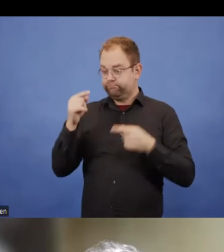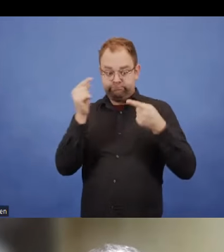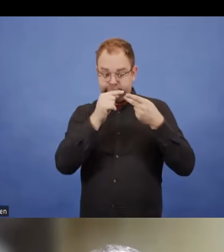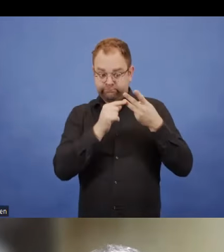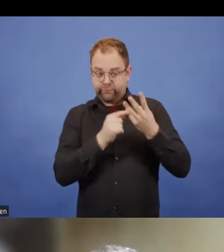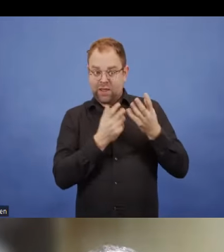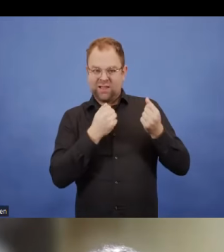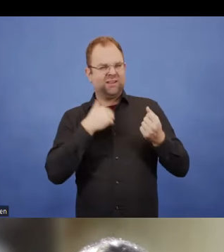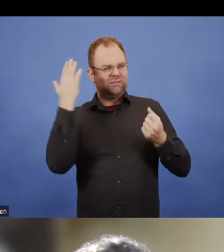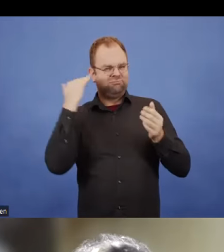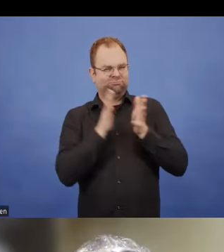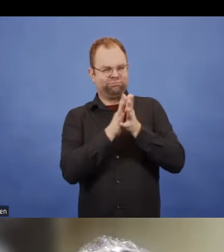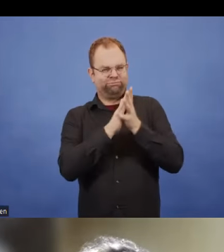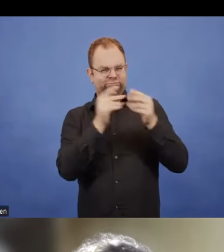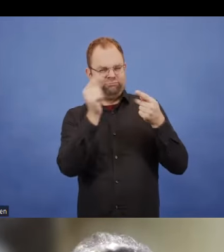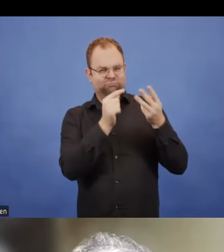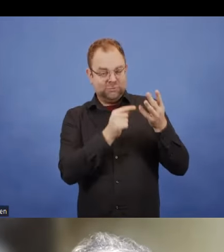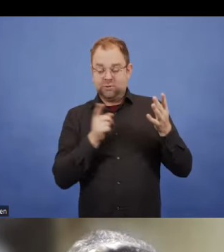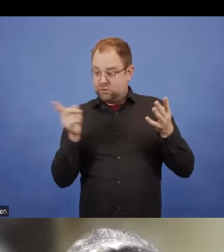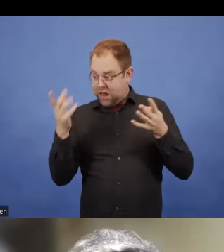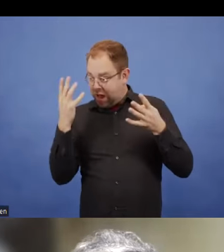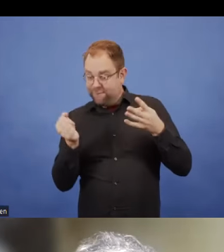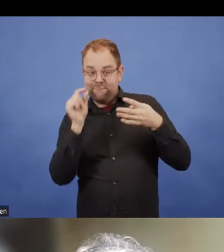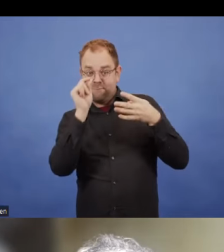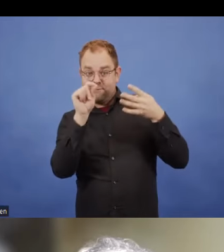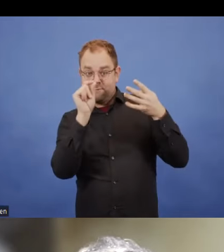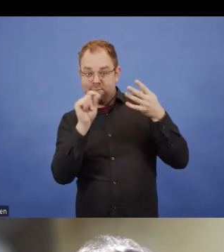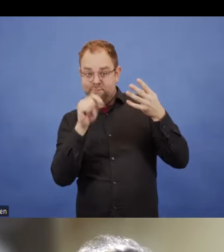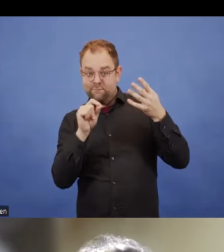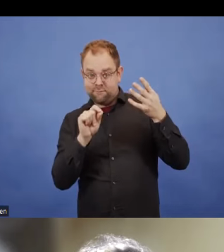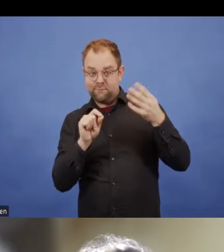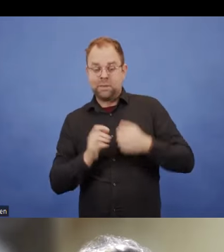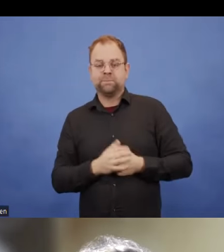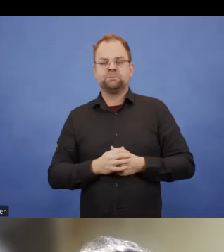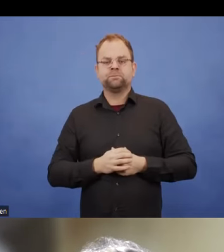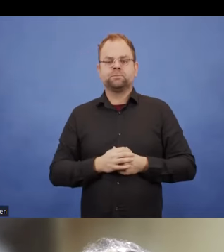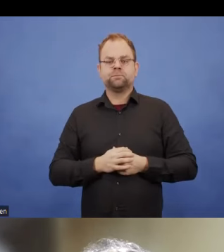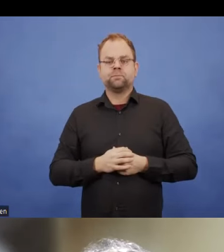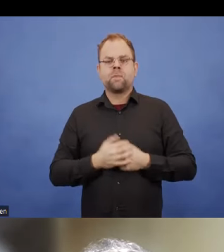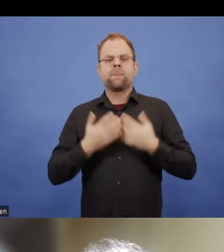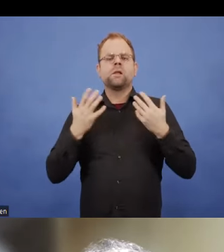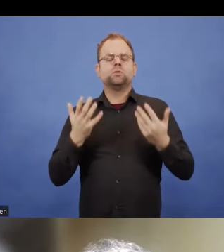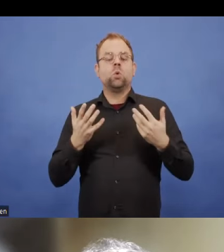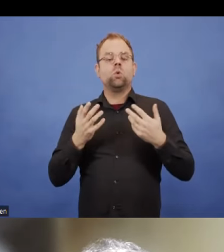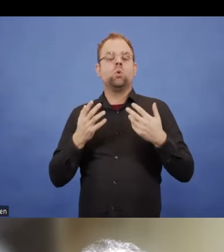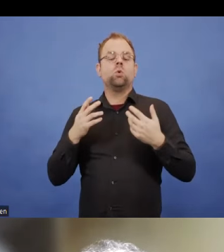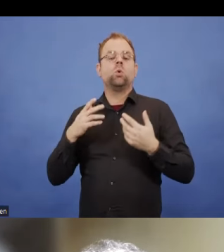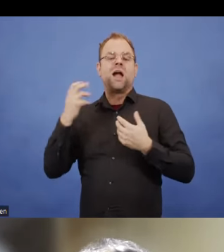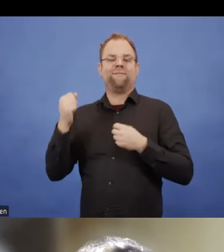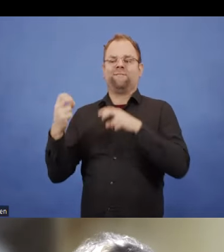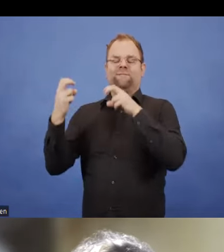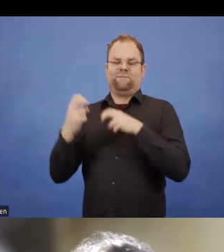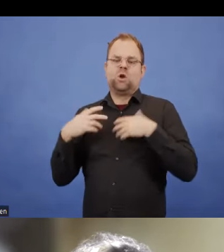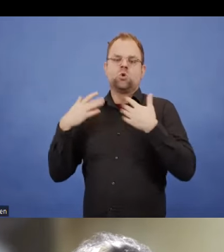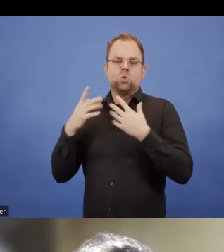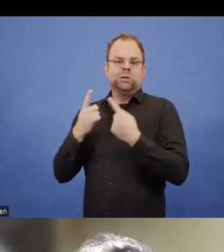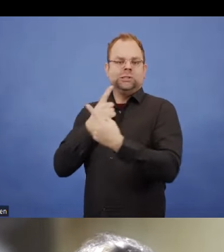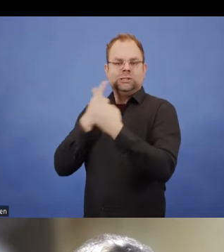what matters, what we're trying to do when we're conducting an interview is to really